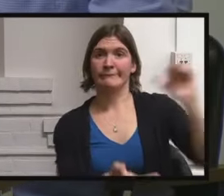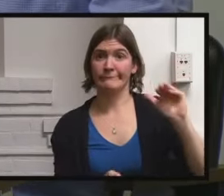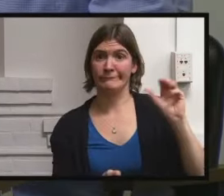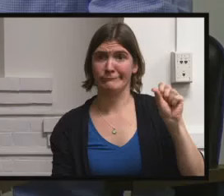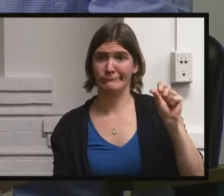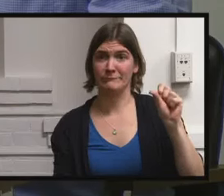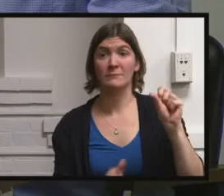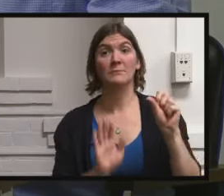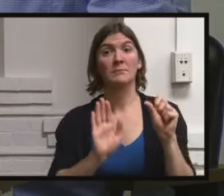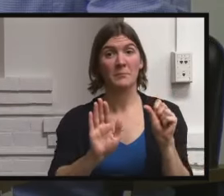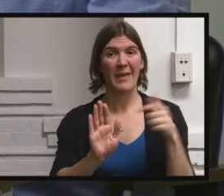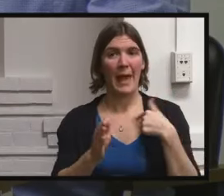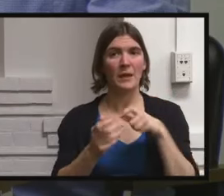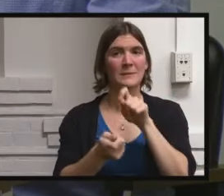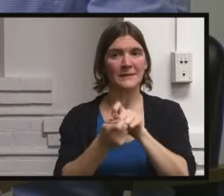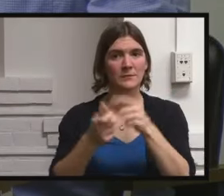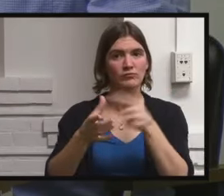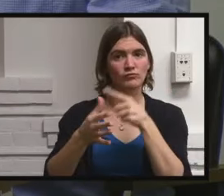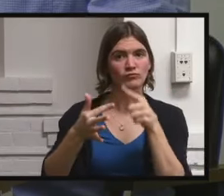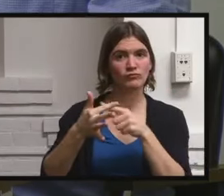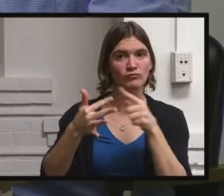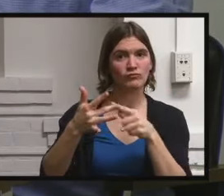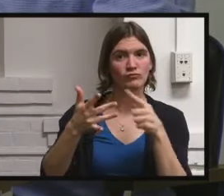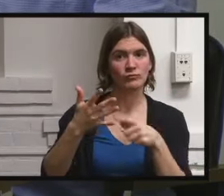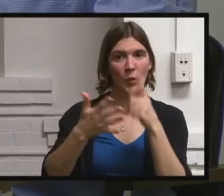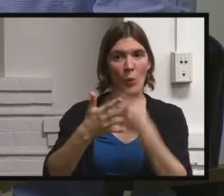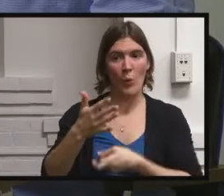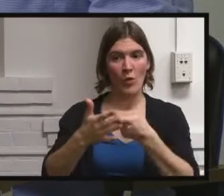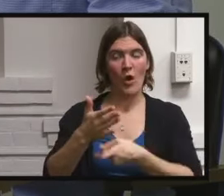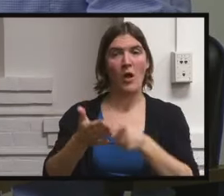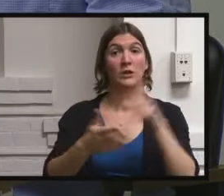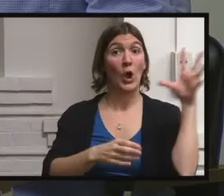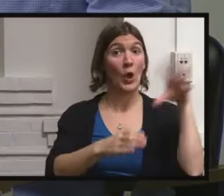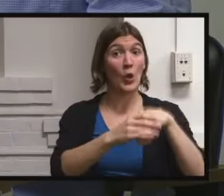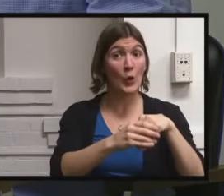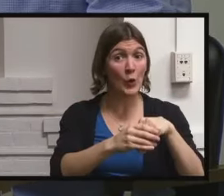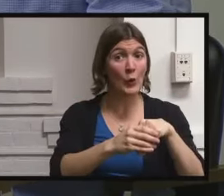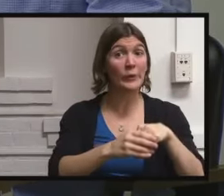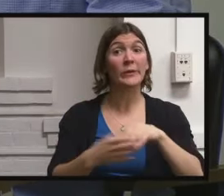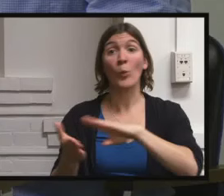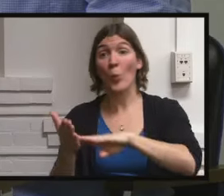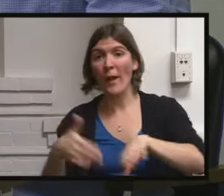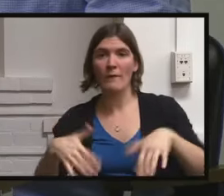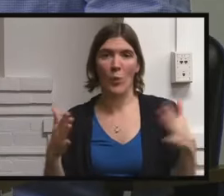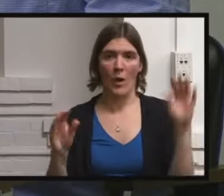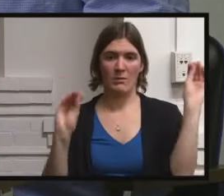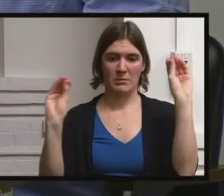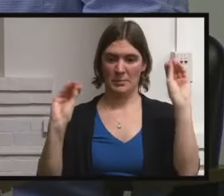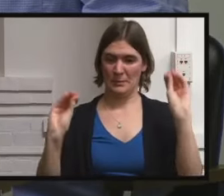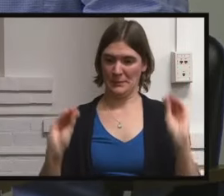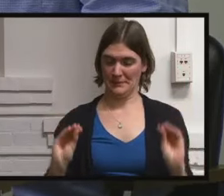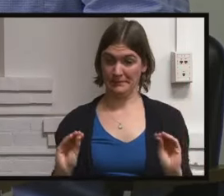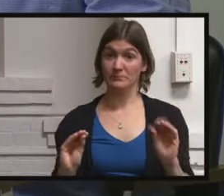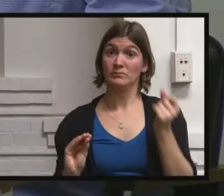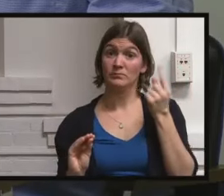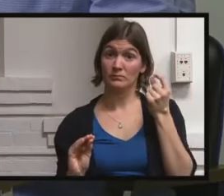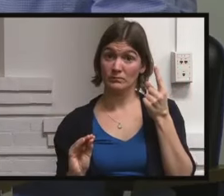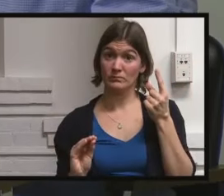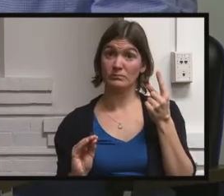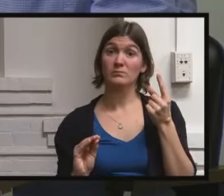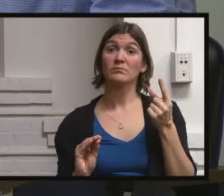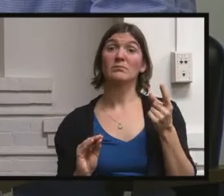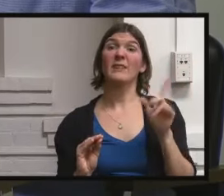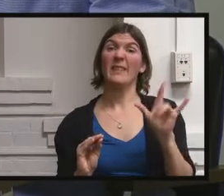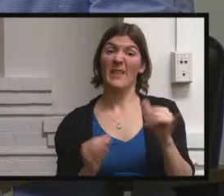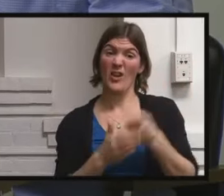also enumerated certain costs that would be included in the calculation. And those costs included the